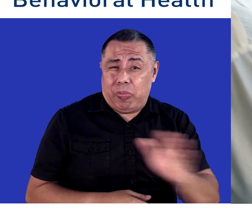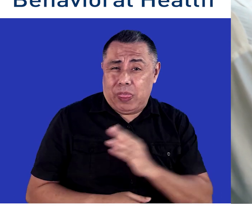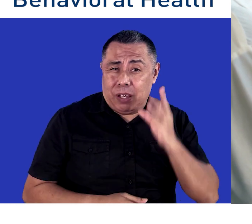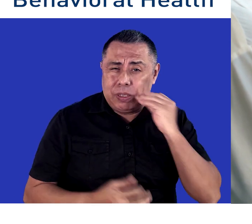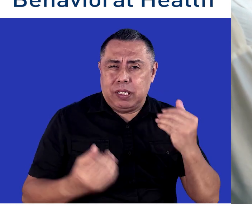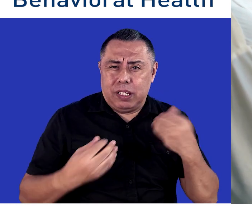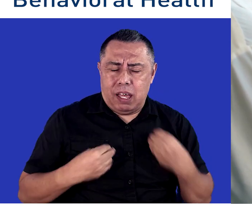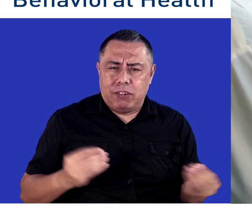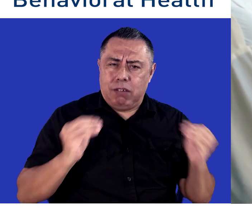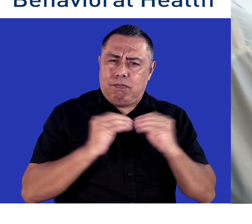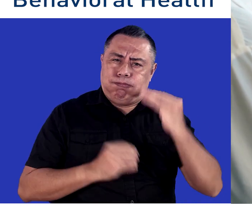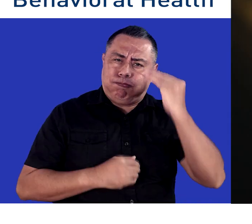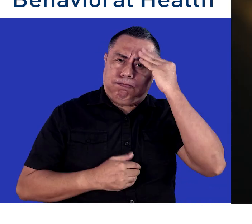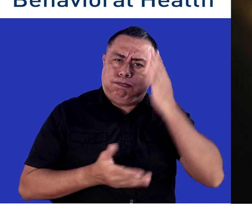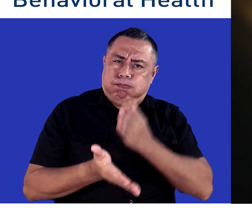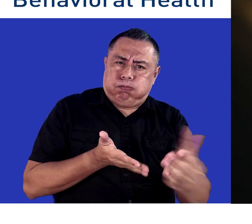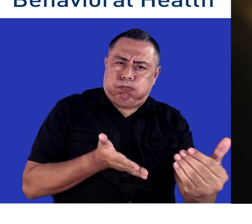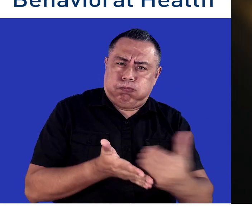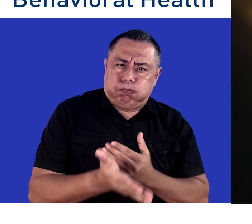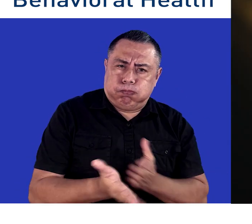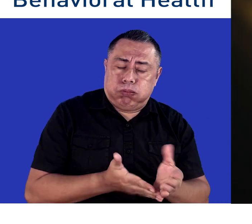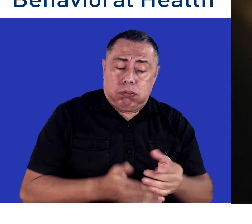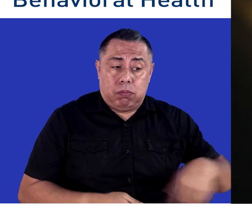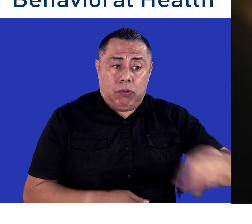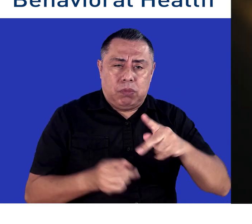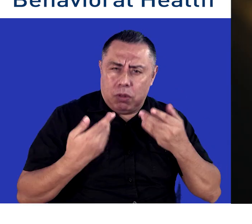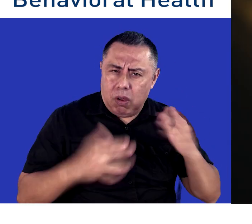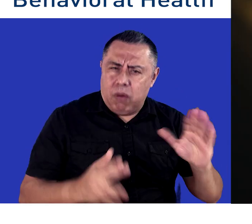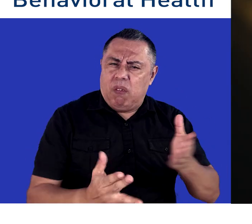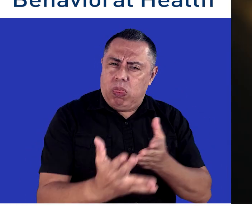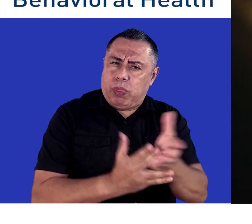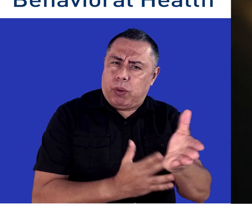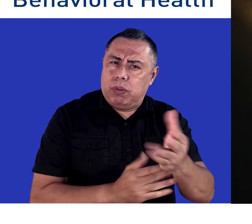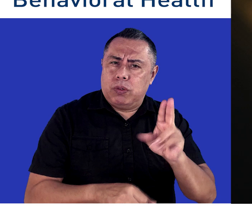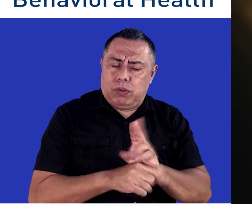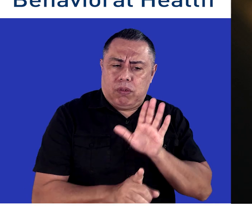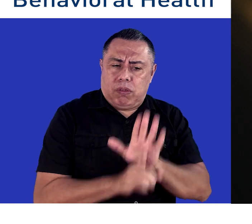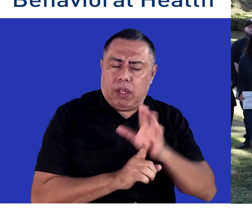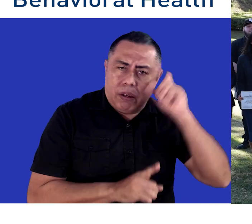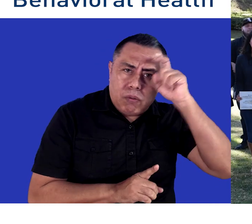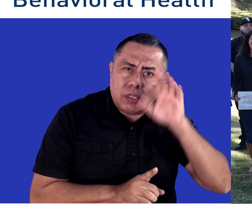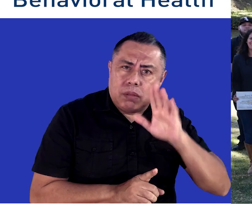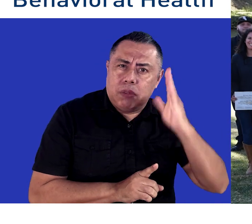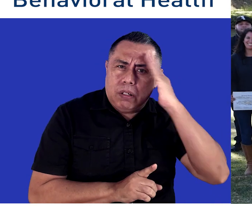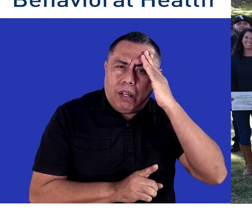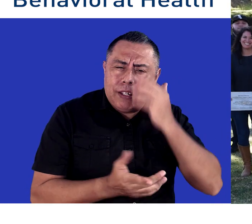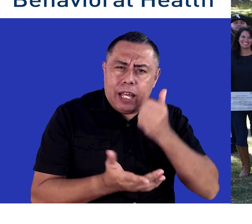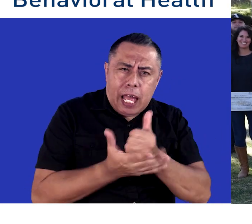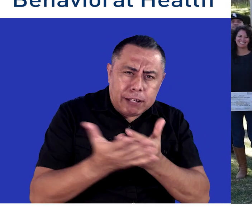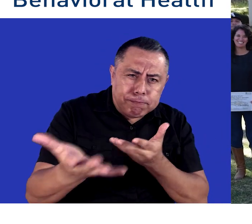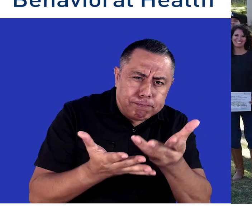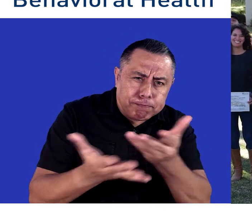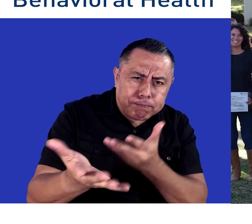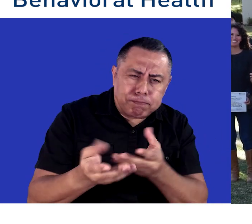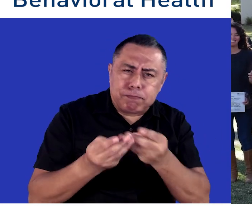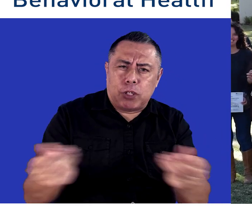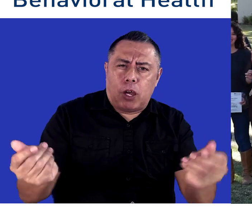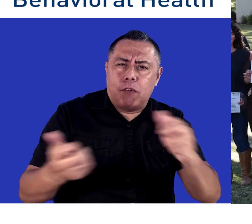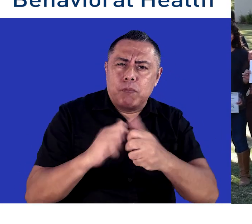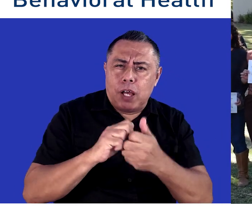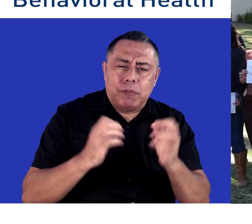Experience brings insight, and these folks have been there. They use their insight and knowledge to help problem